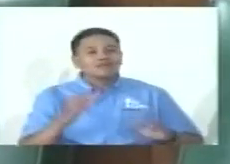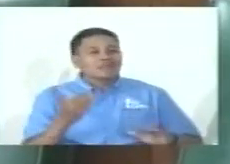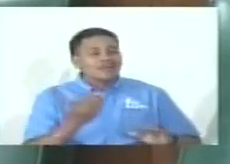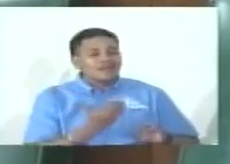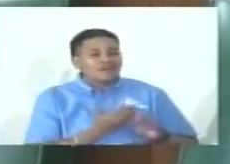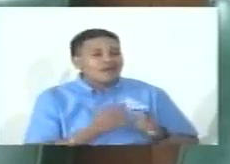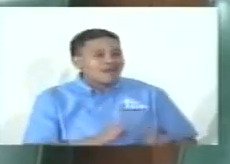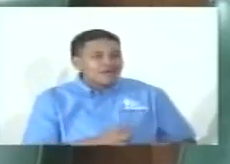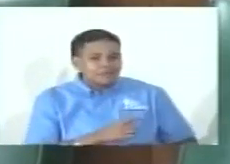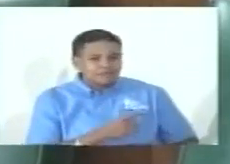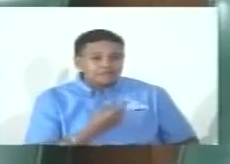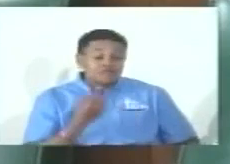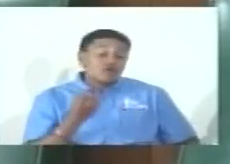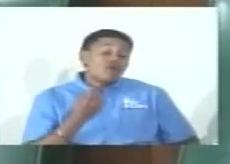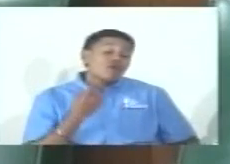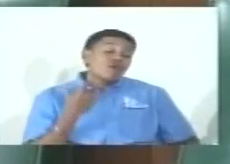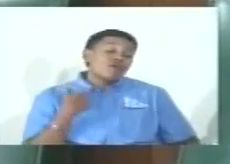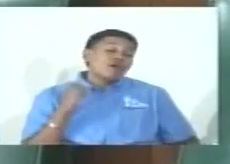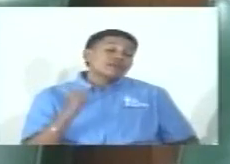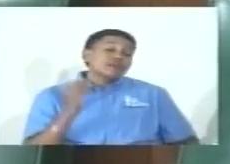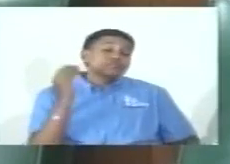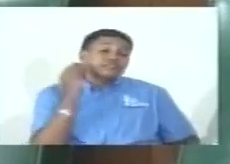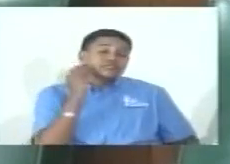And all I can say is that